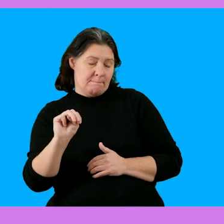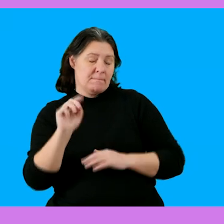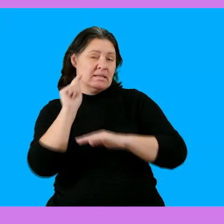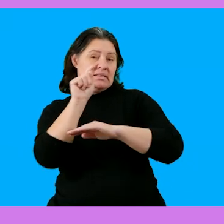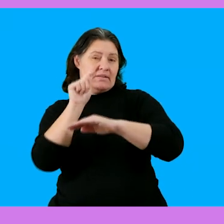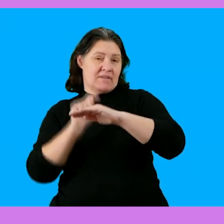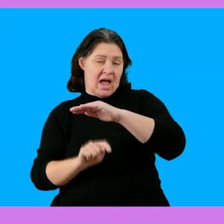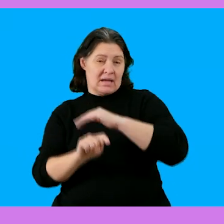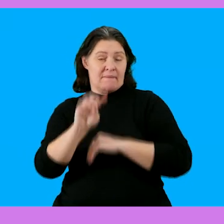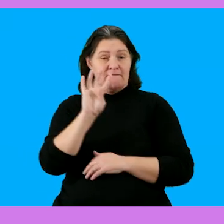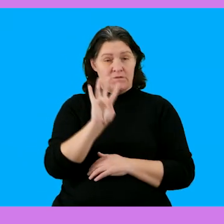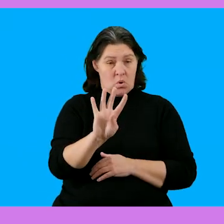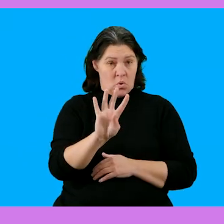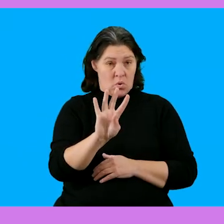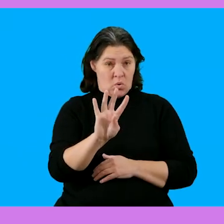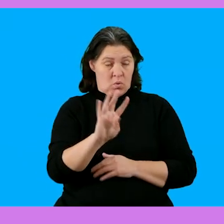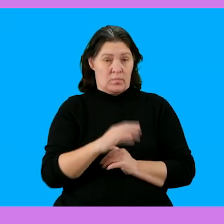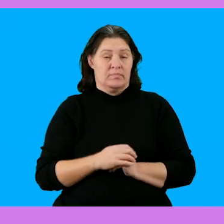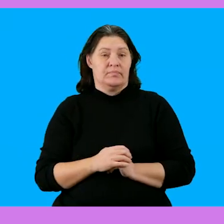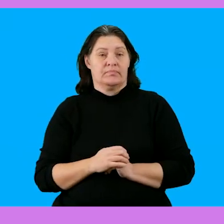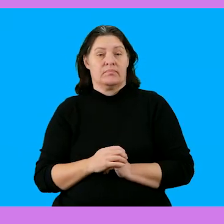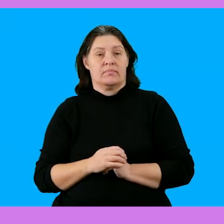centimeters divided by 4.